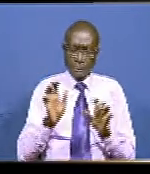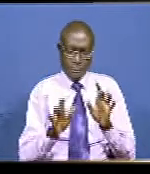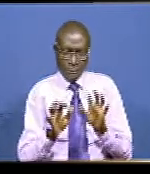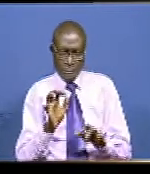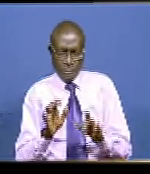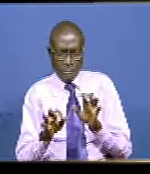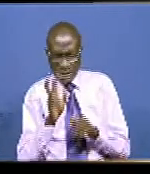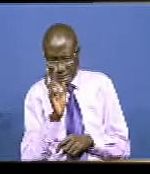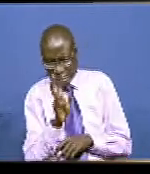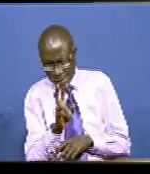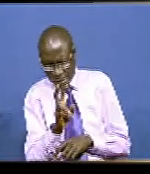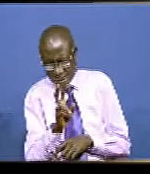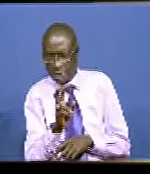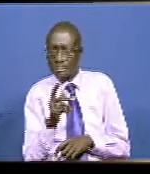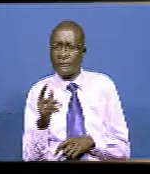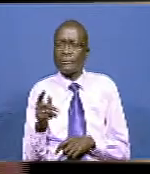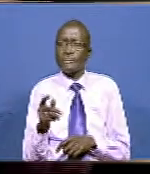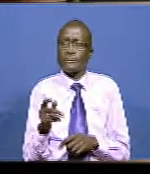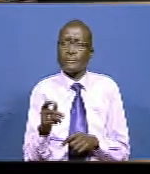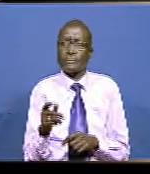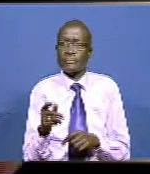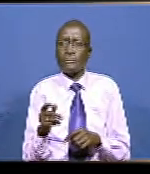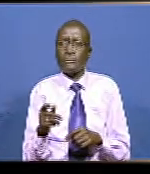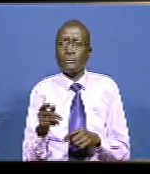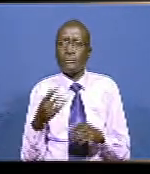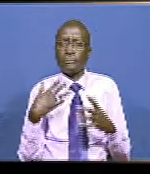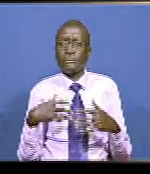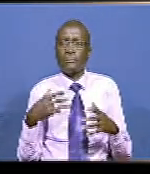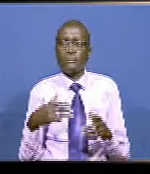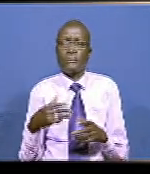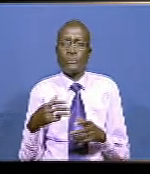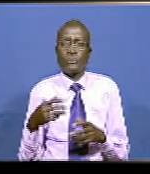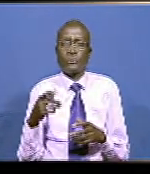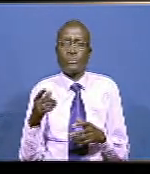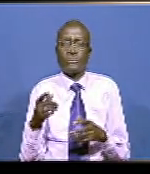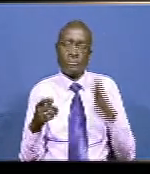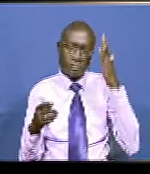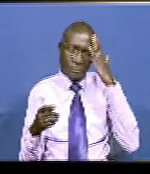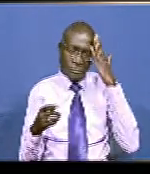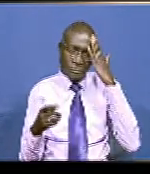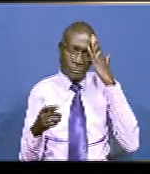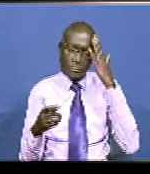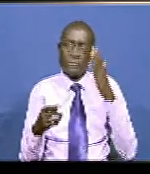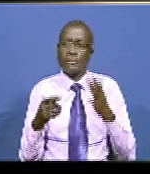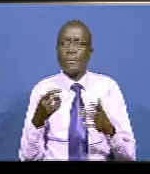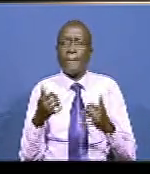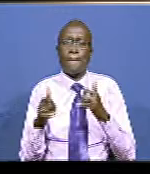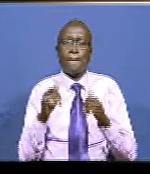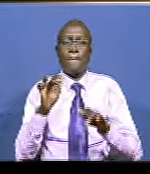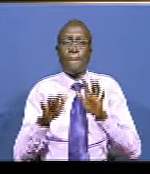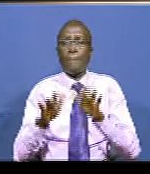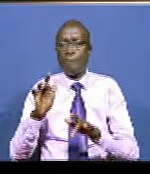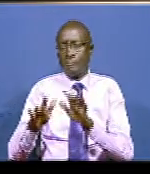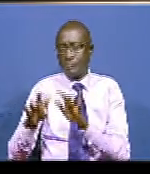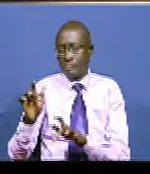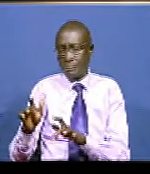playing. You know, we used to have the mats, those people in the Gishagi. Yes, wanajua hizo mats. So tulikuwa tunacheza piano hapo kwa mats. Then